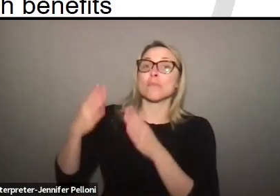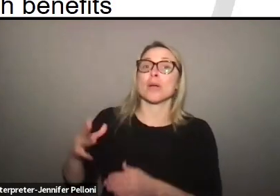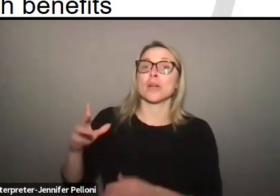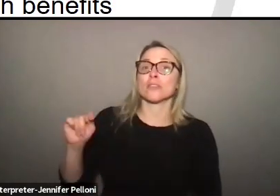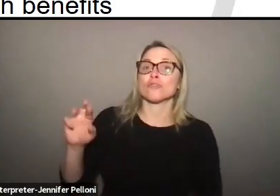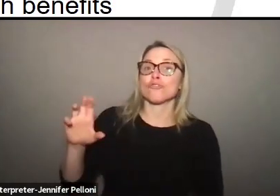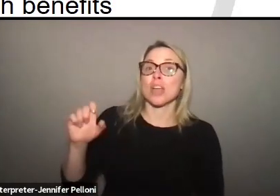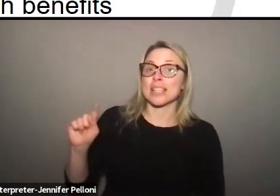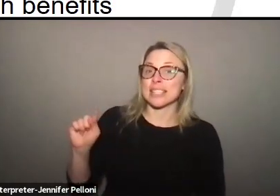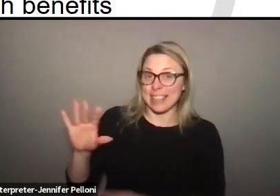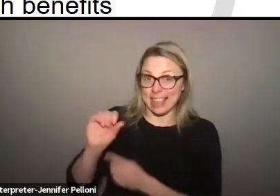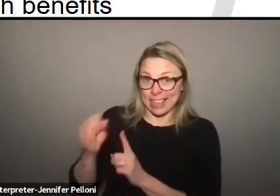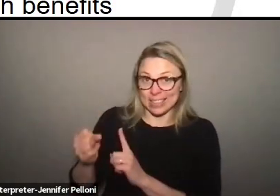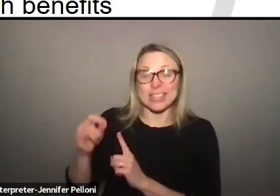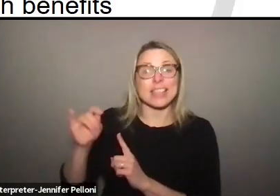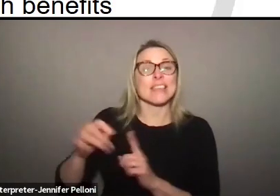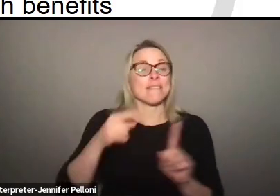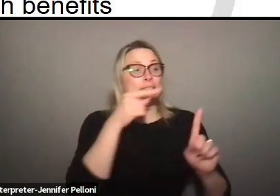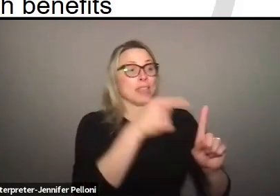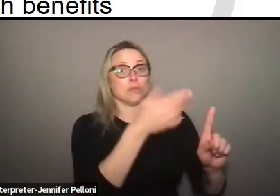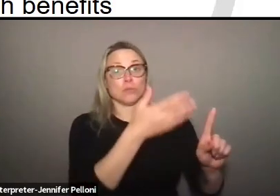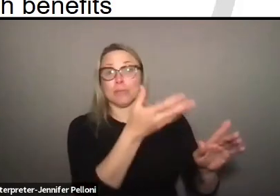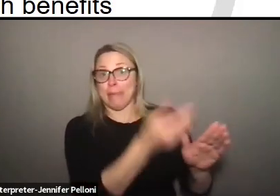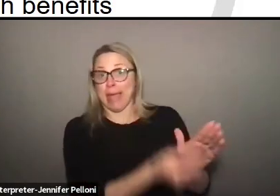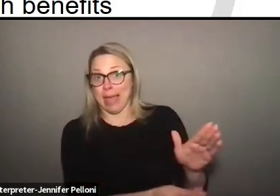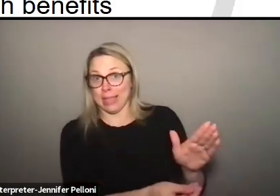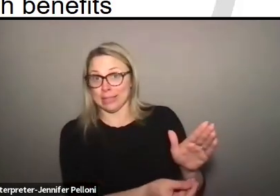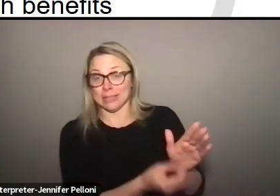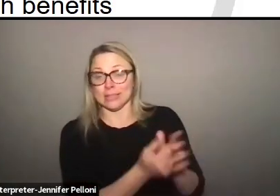that upon the passing, the